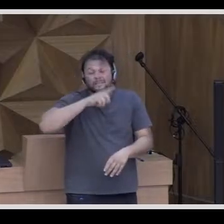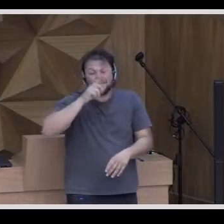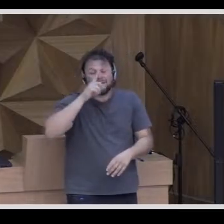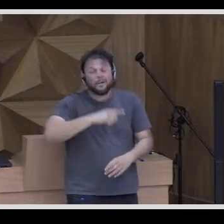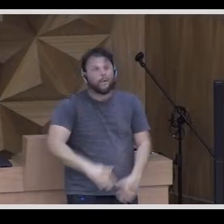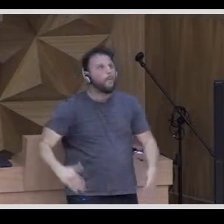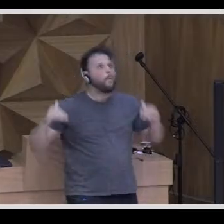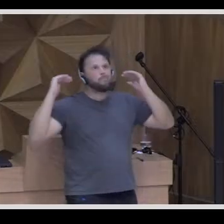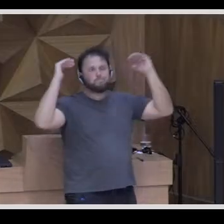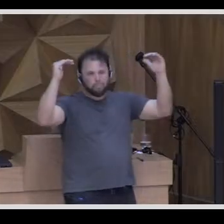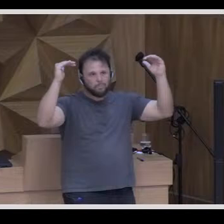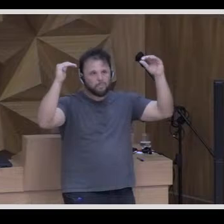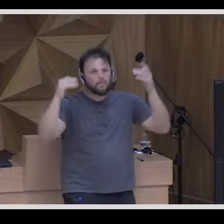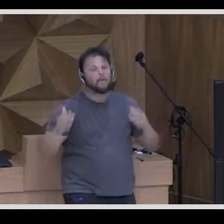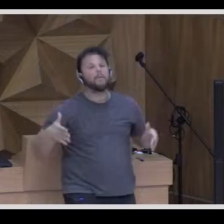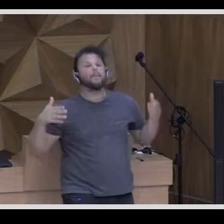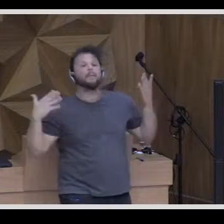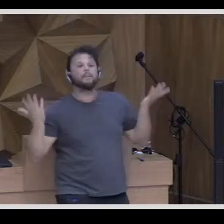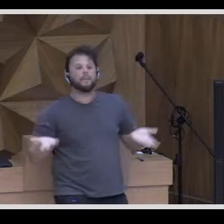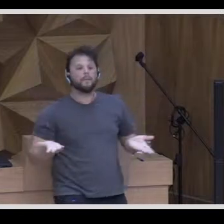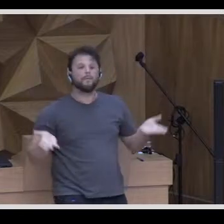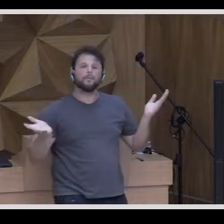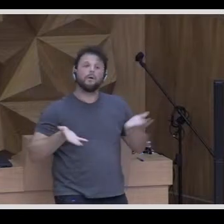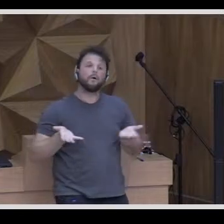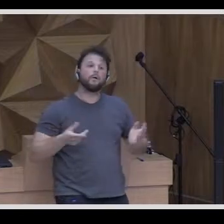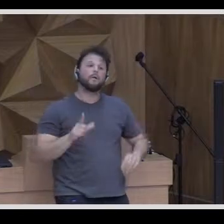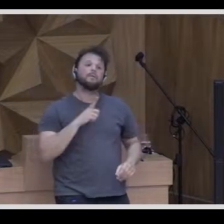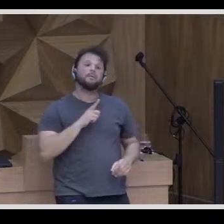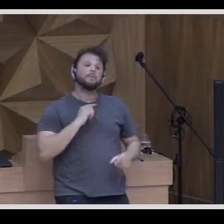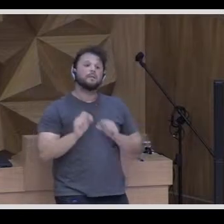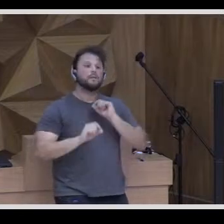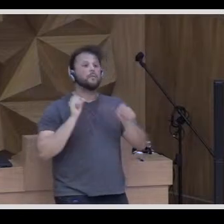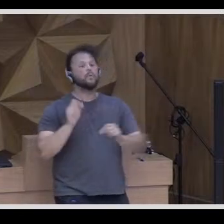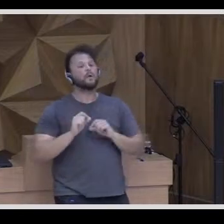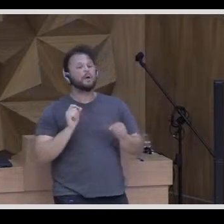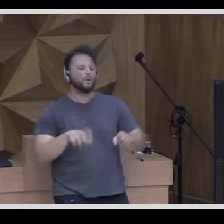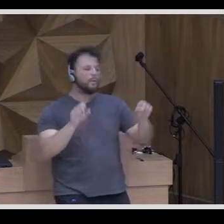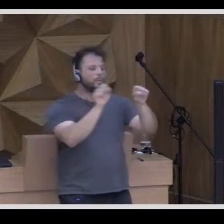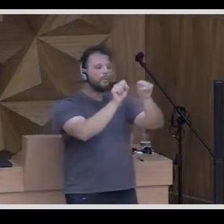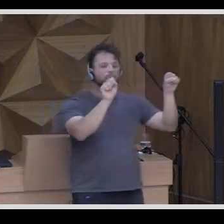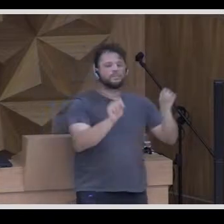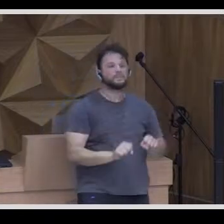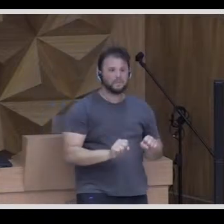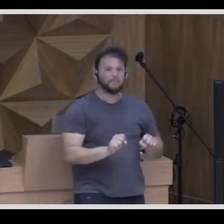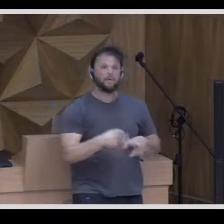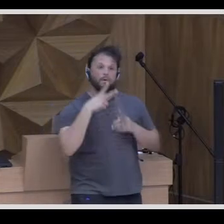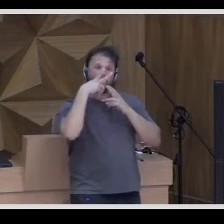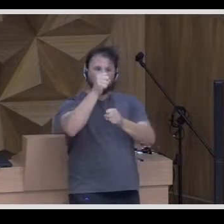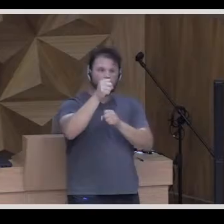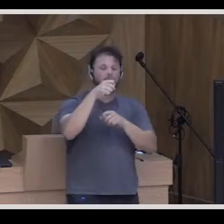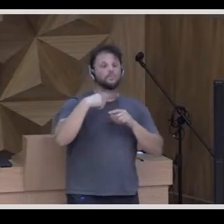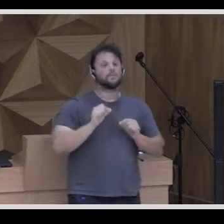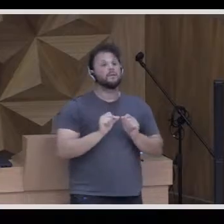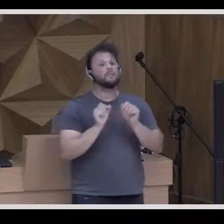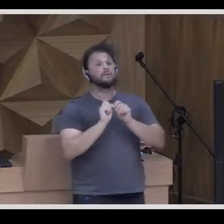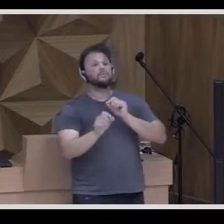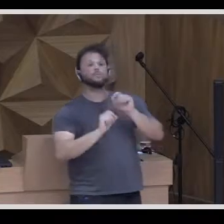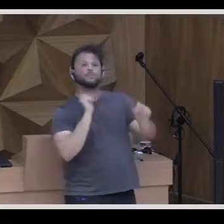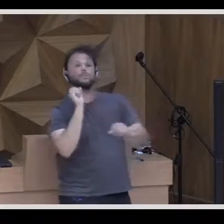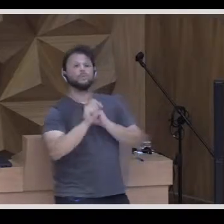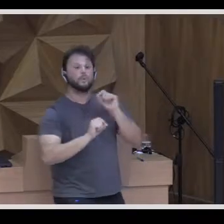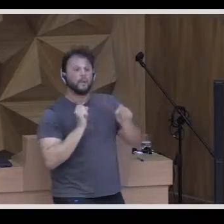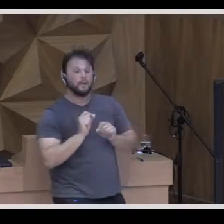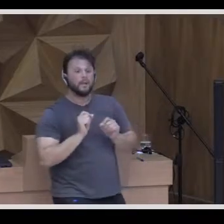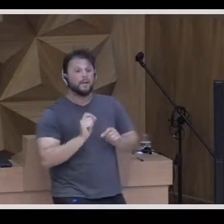So now we have these kind of potentially invasive systems, and they're rapidly proliferating along with this new